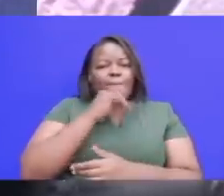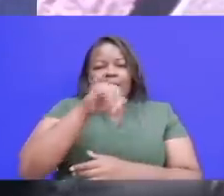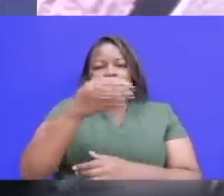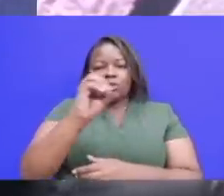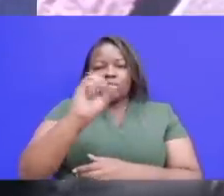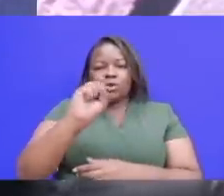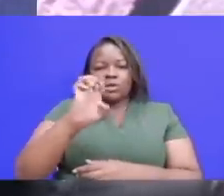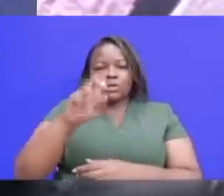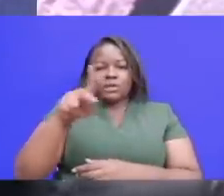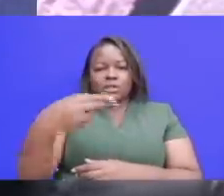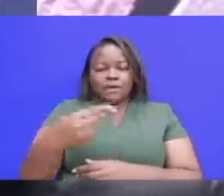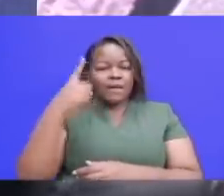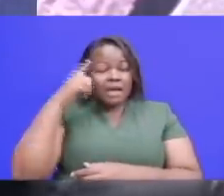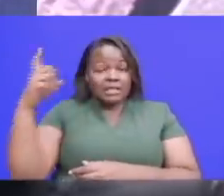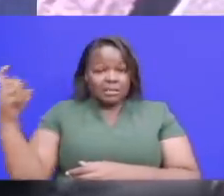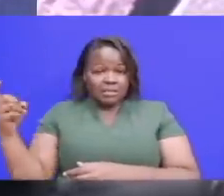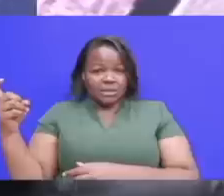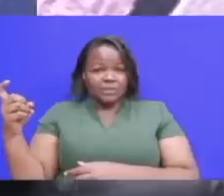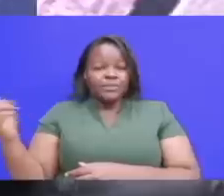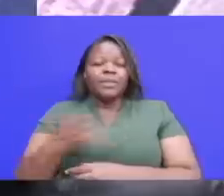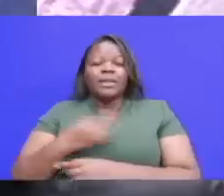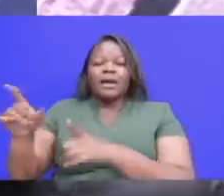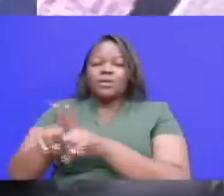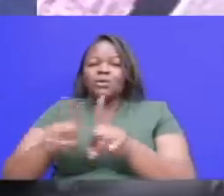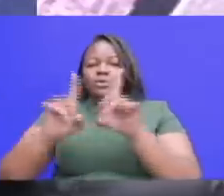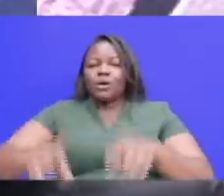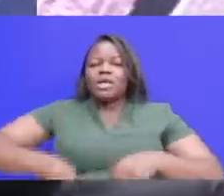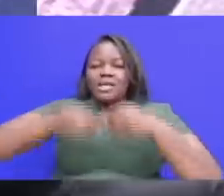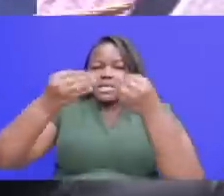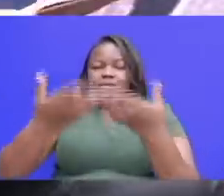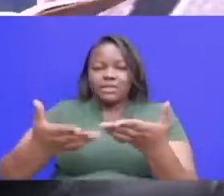Lord has chosen, mm-hmm. but he dreams. He offers his